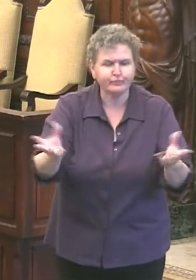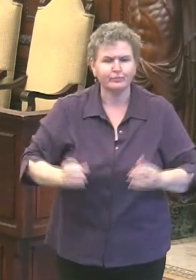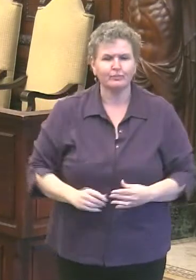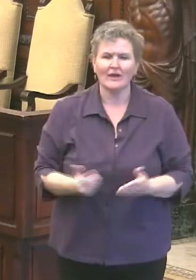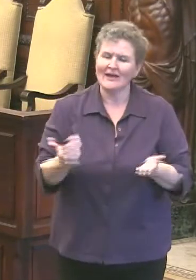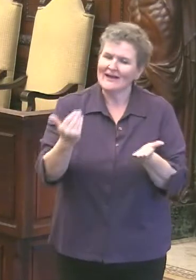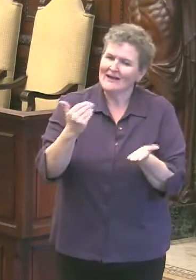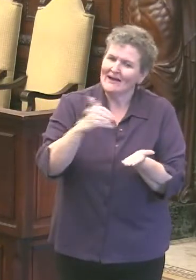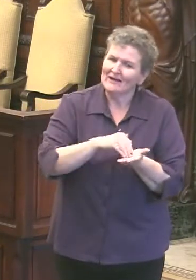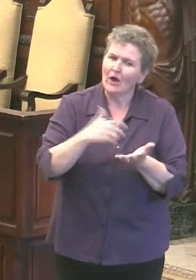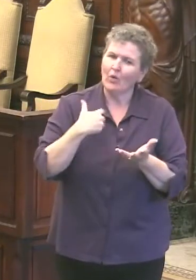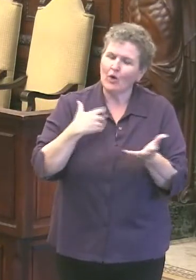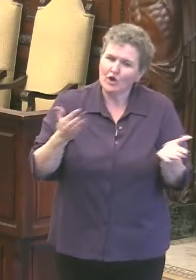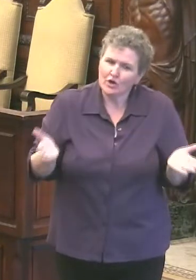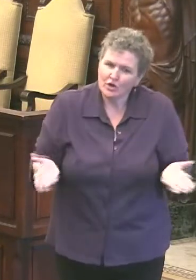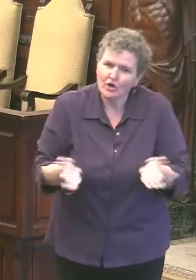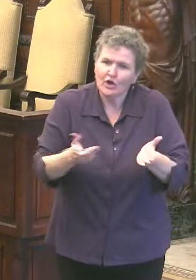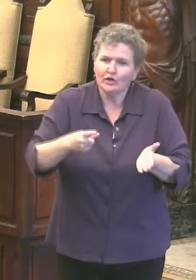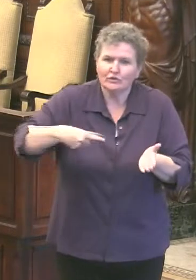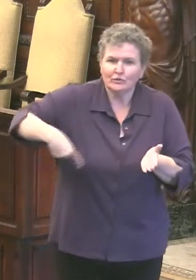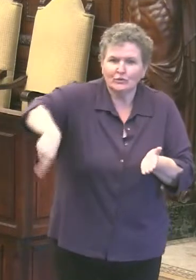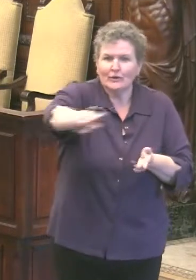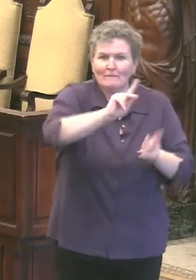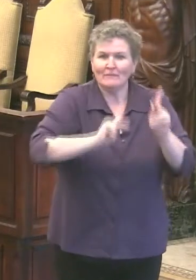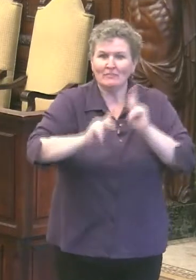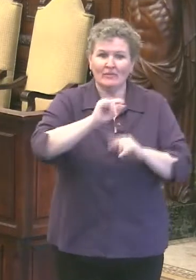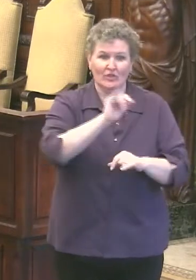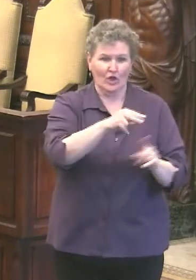we encourage everyone to visit